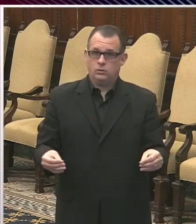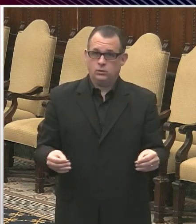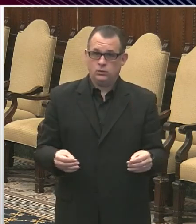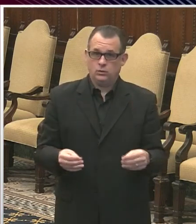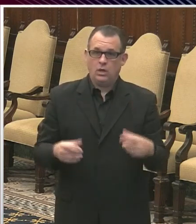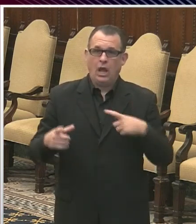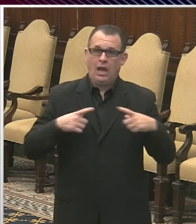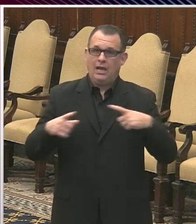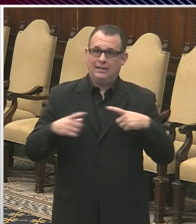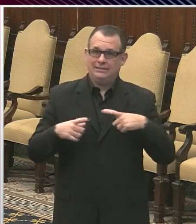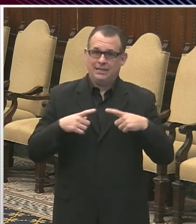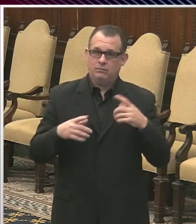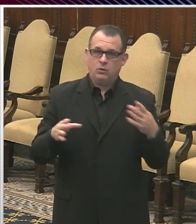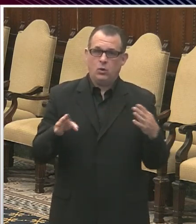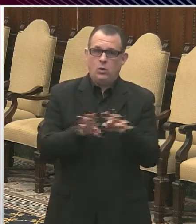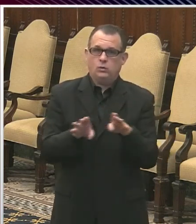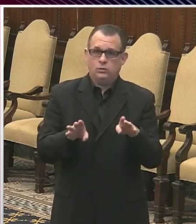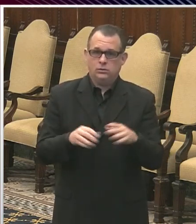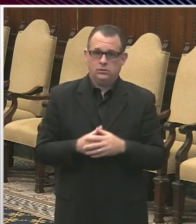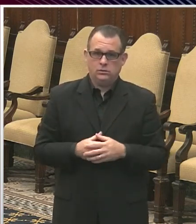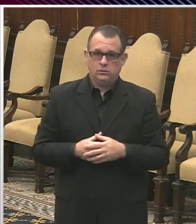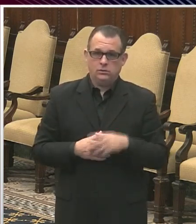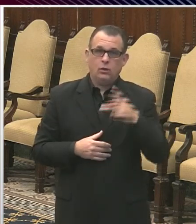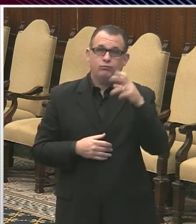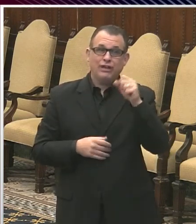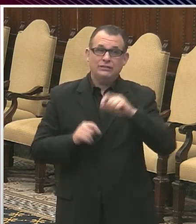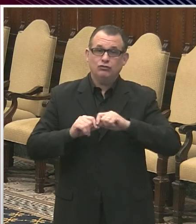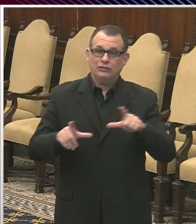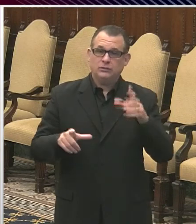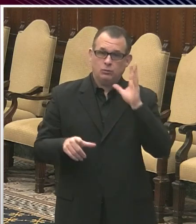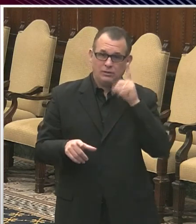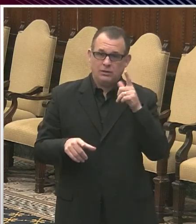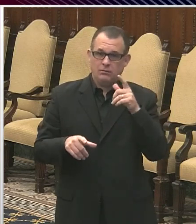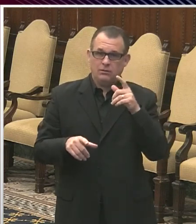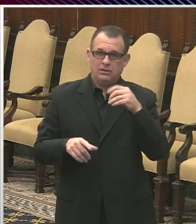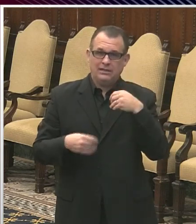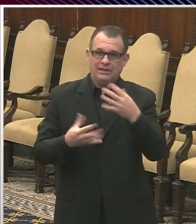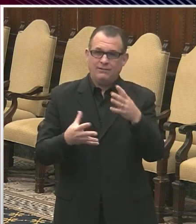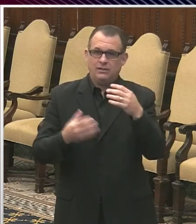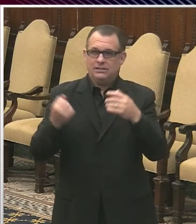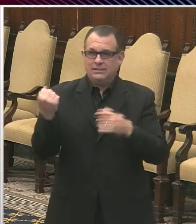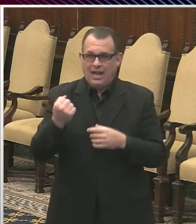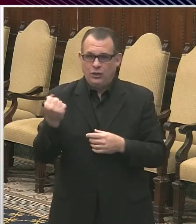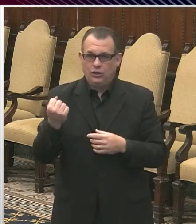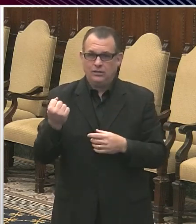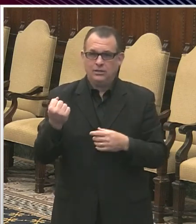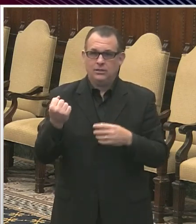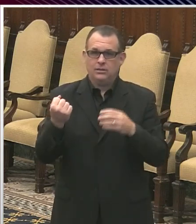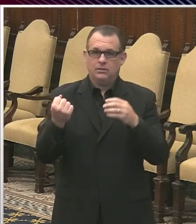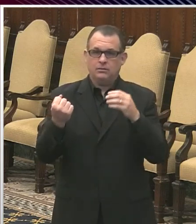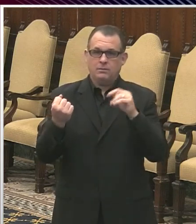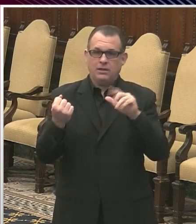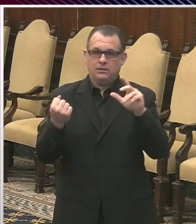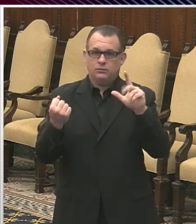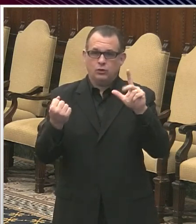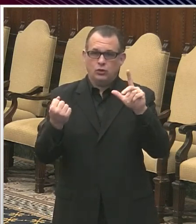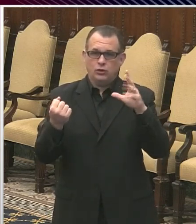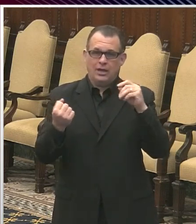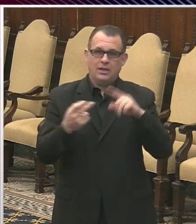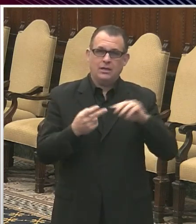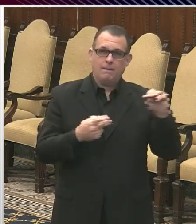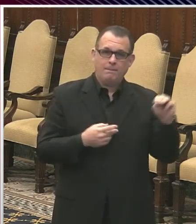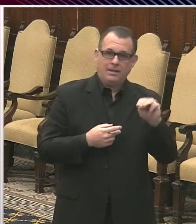Memorial Day weekend. Press releases will be issued on Saturday, May 23rd, and on Monday,